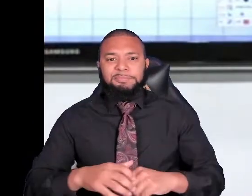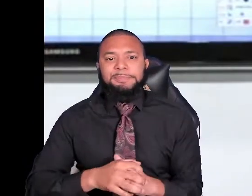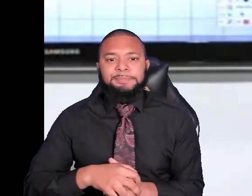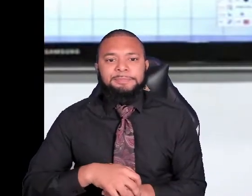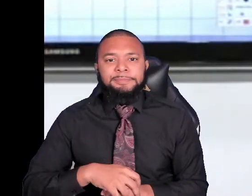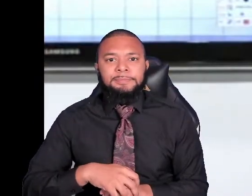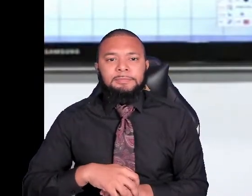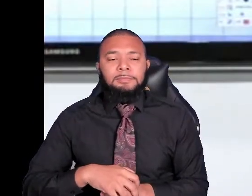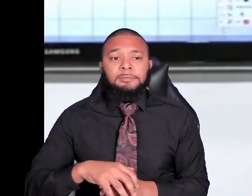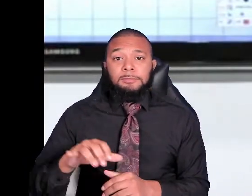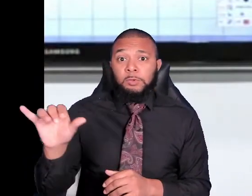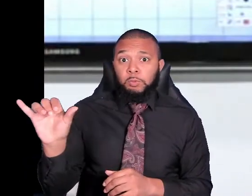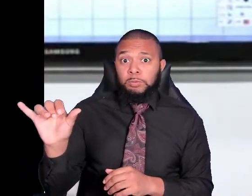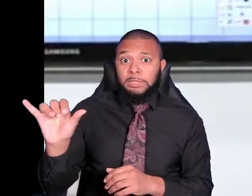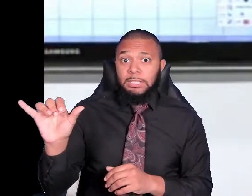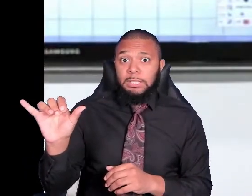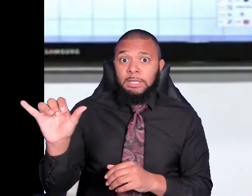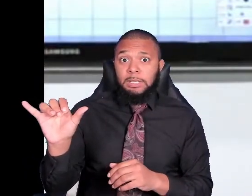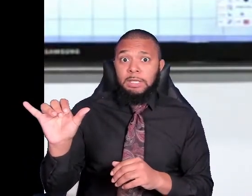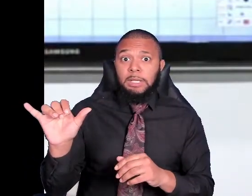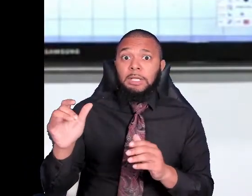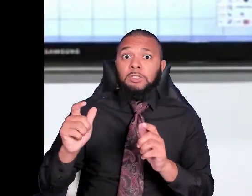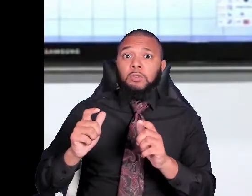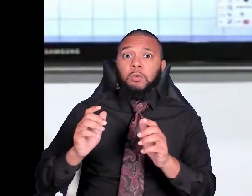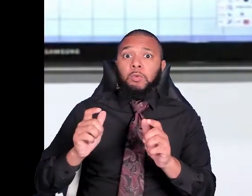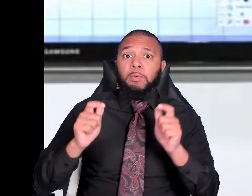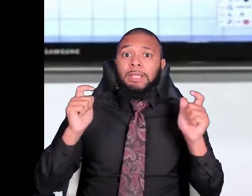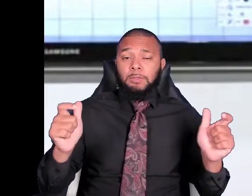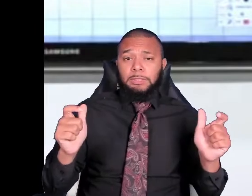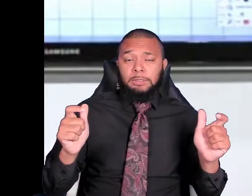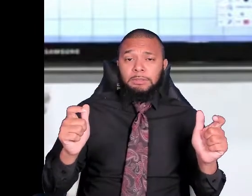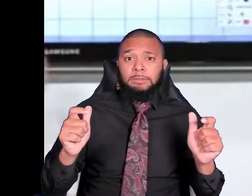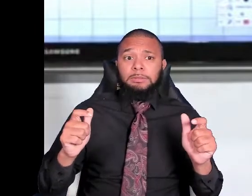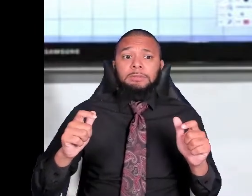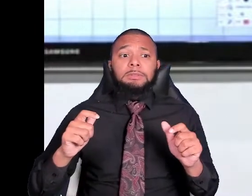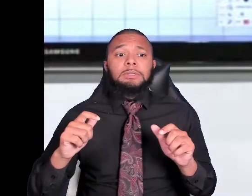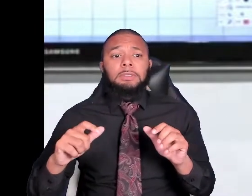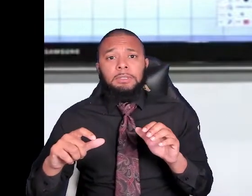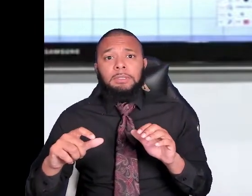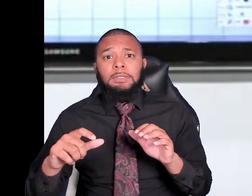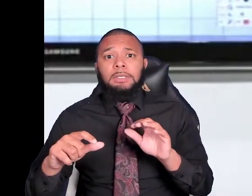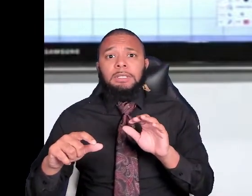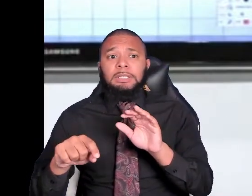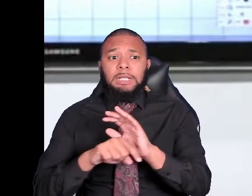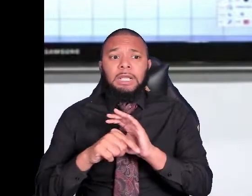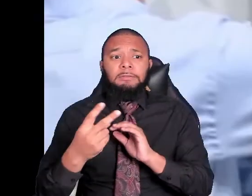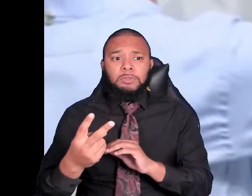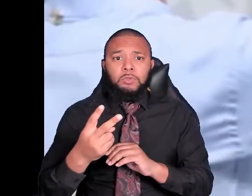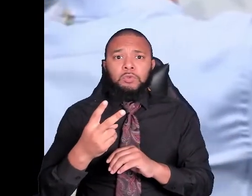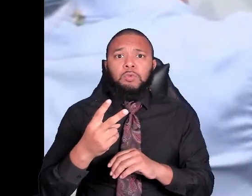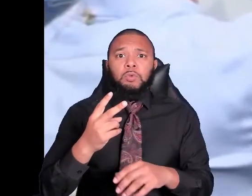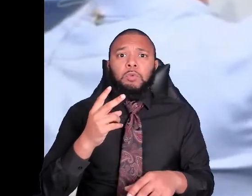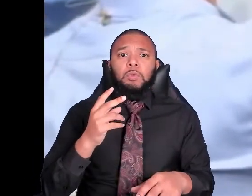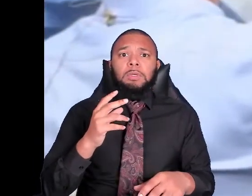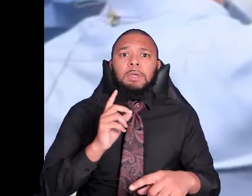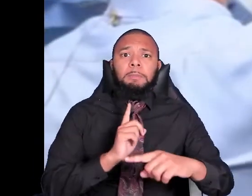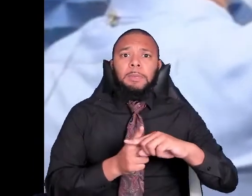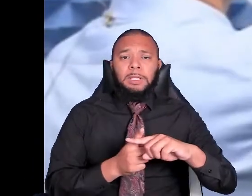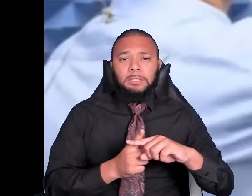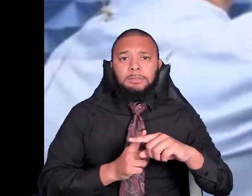Y is greater than negative 2 plus 1x over 2. I'll go ahead and write that up here.